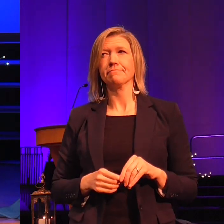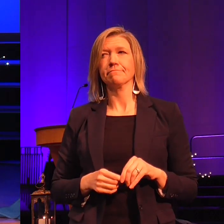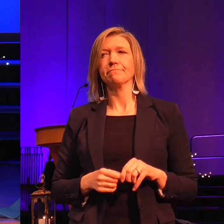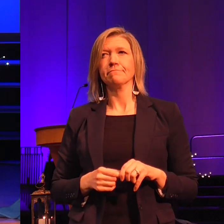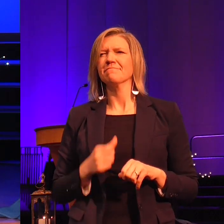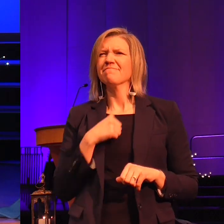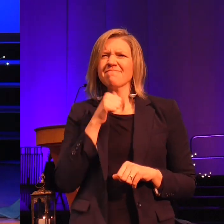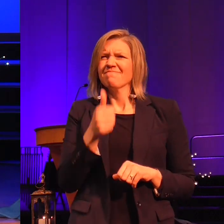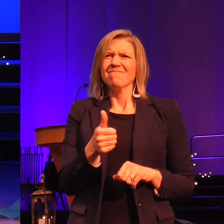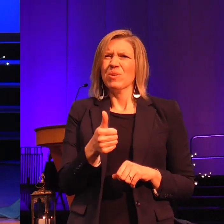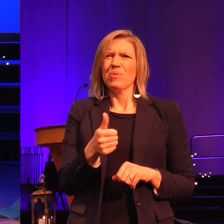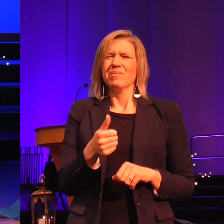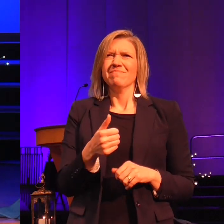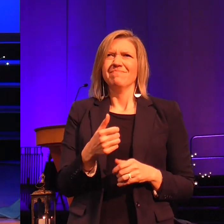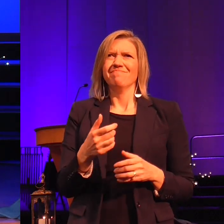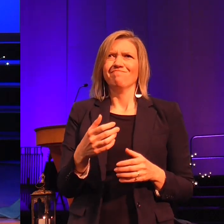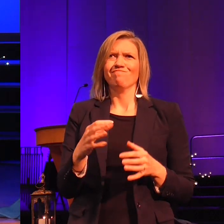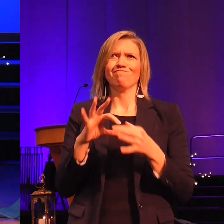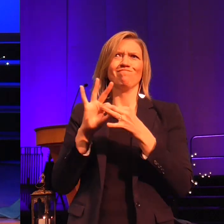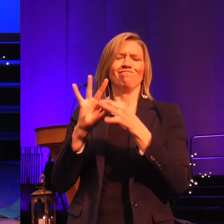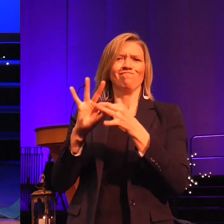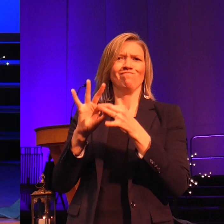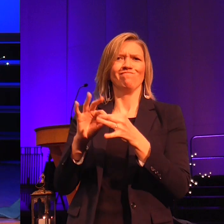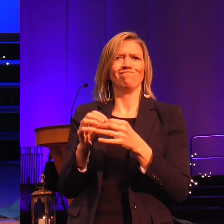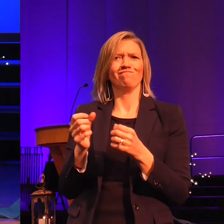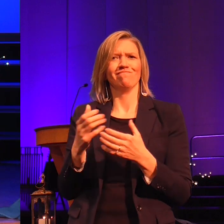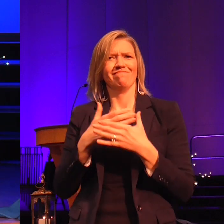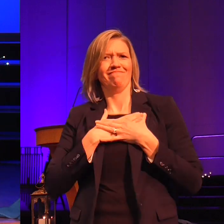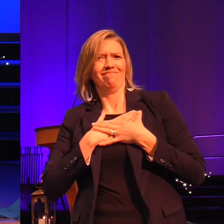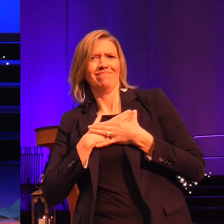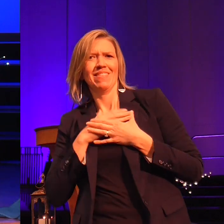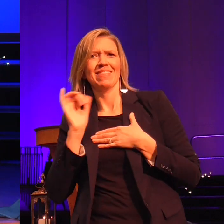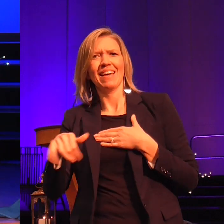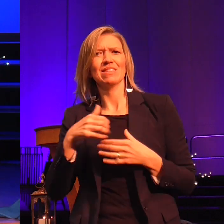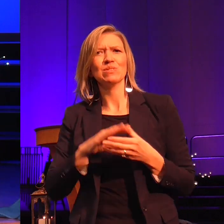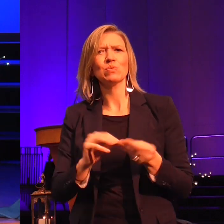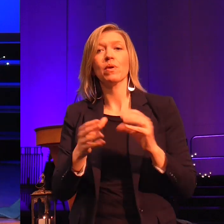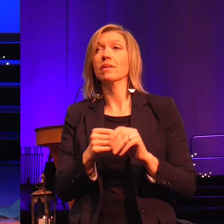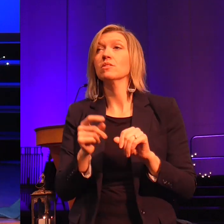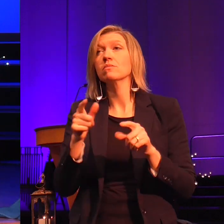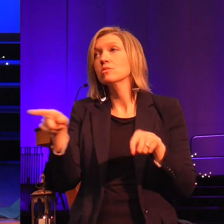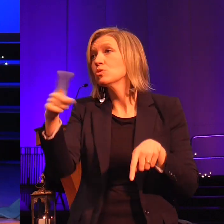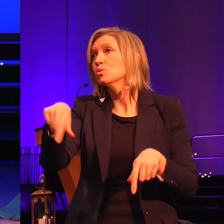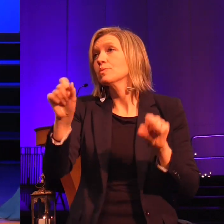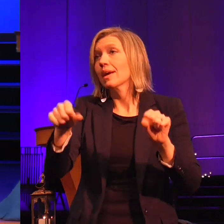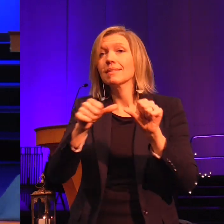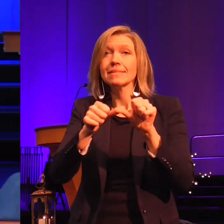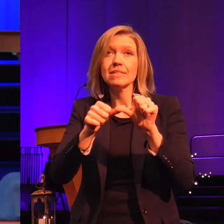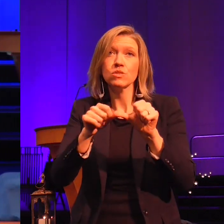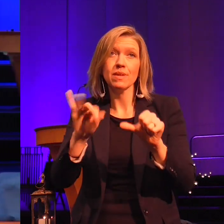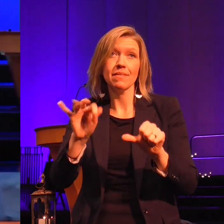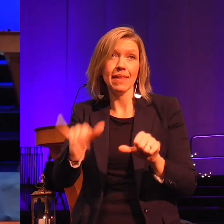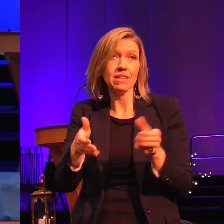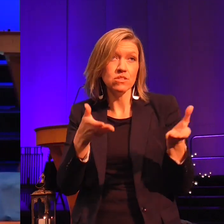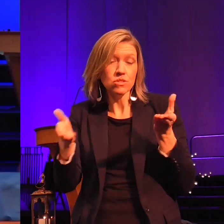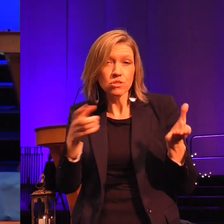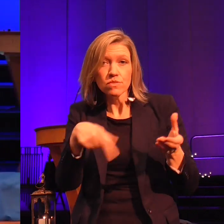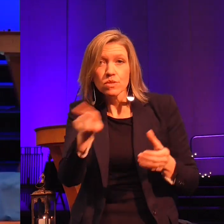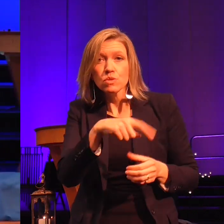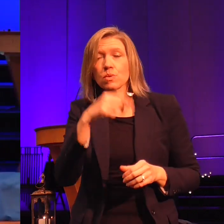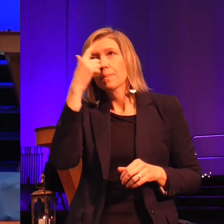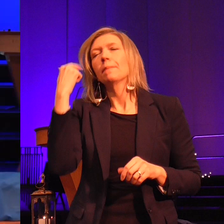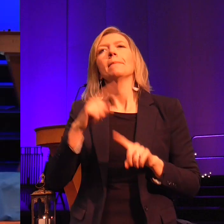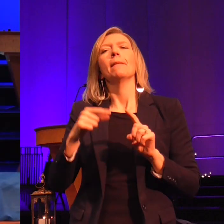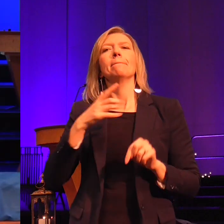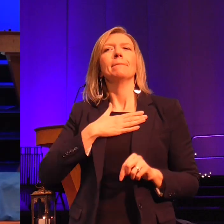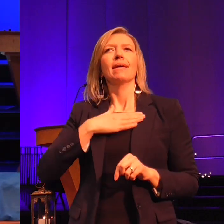don't resonate with that story, and you can continue. You're free to resonate with that as long as it serves. But my theory today is